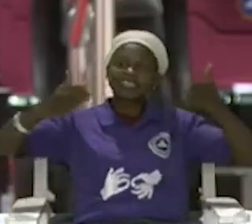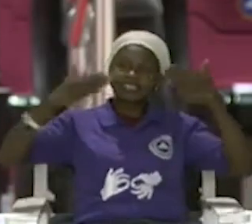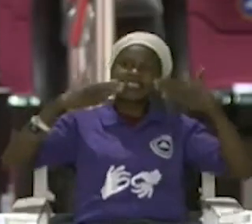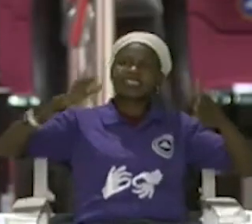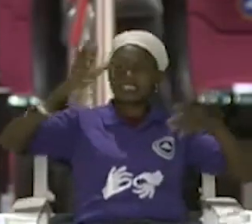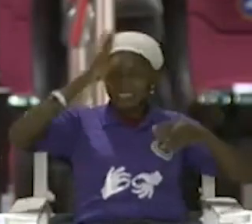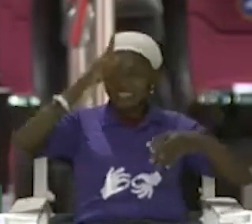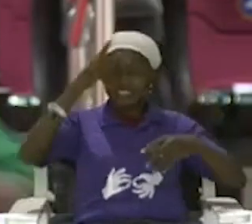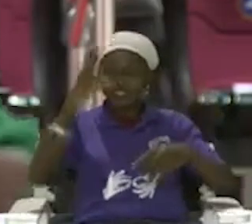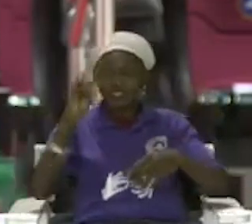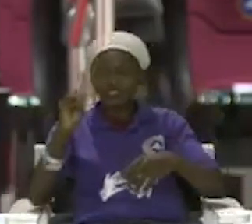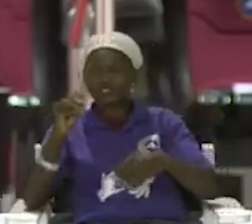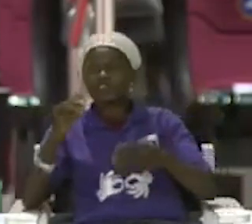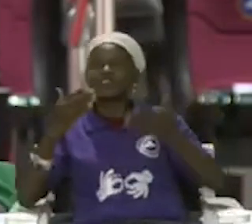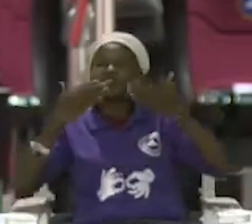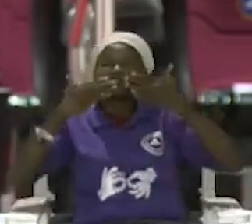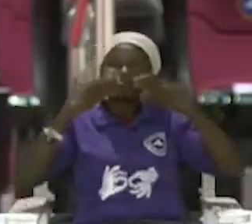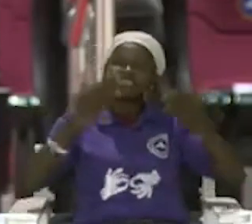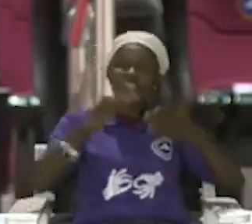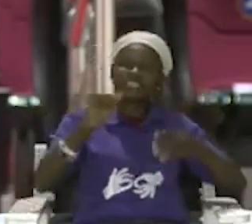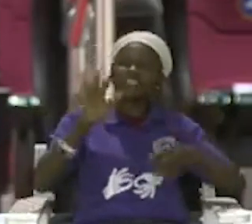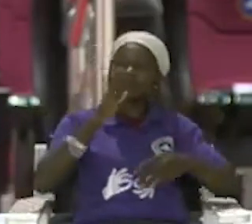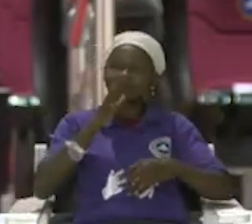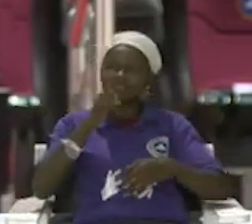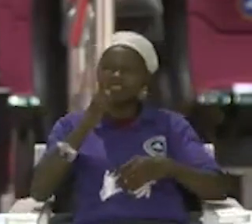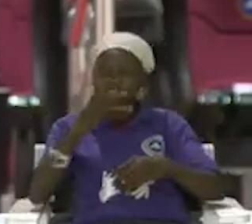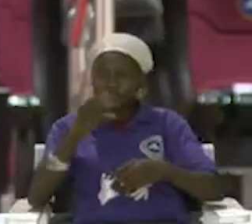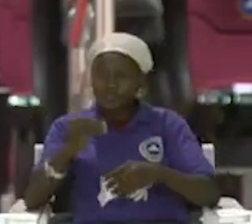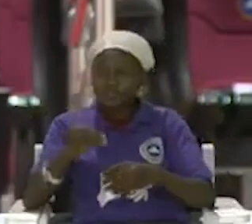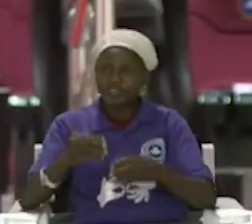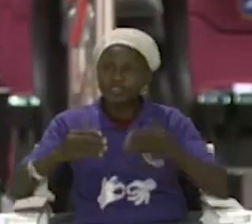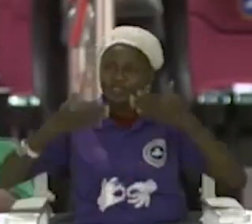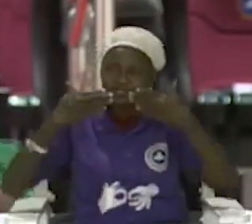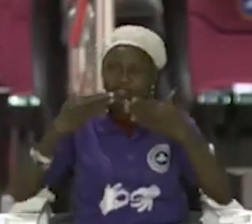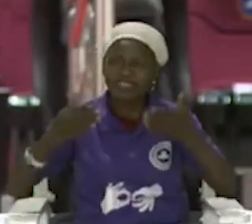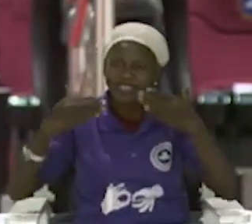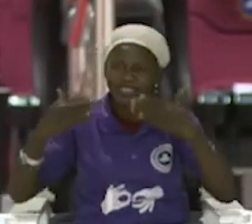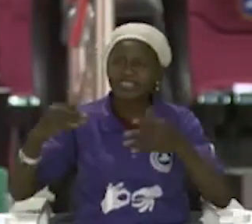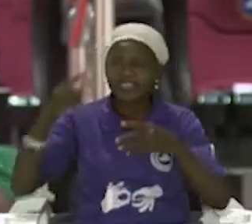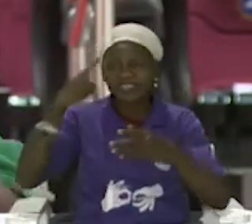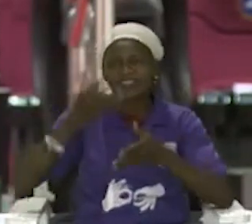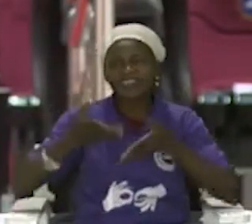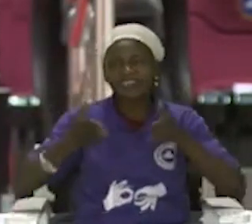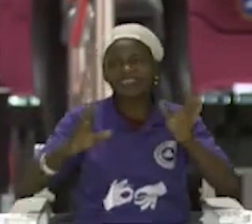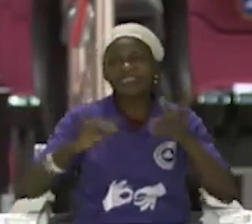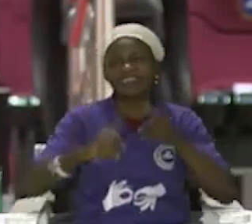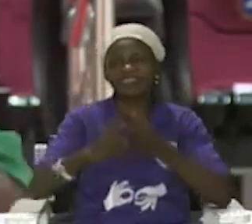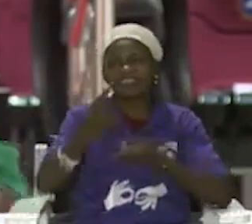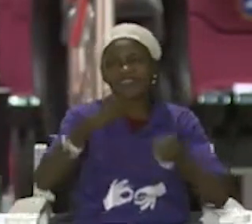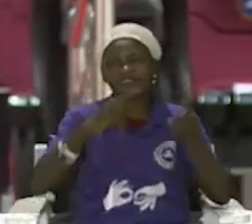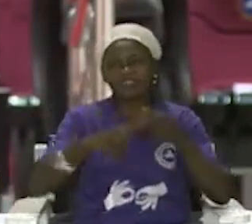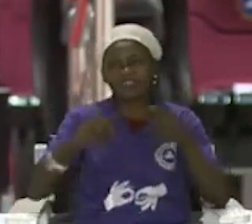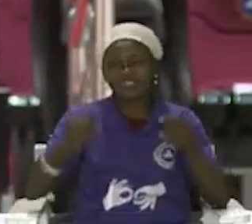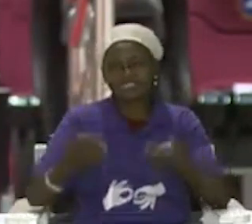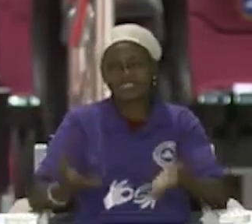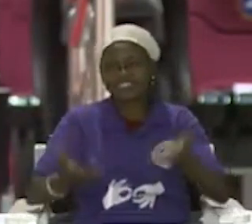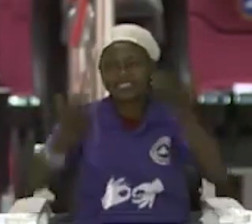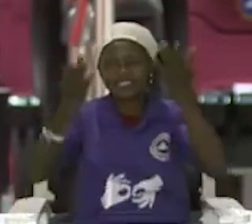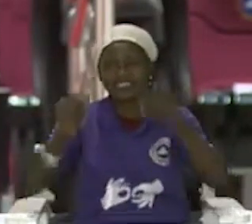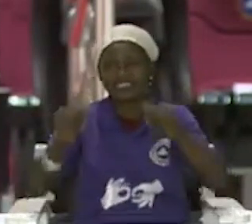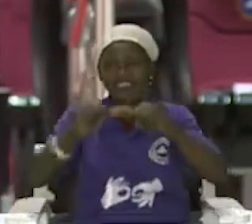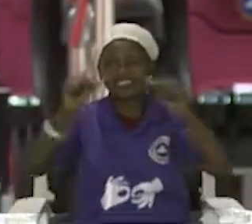Gio, thanking Mommy Gio for allowing you to come to this exalted